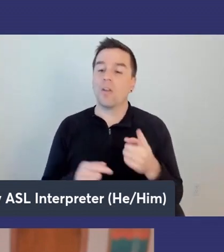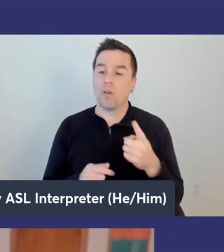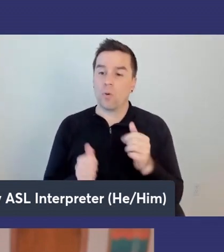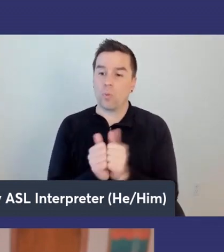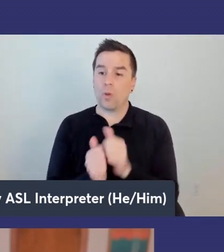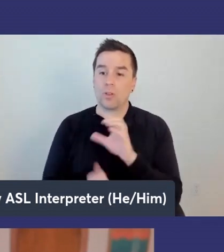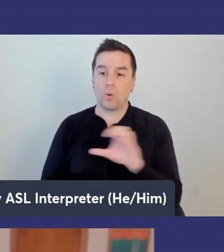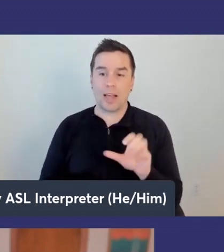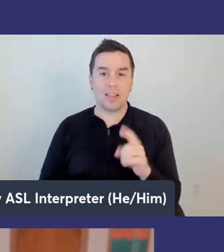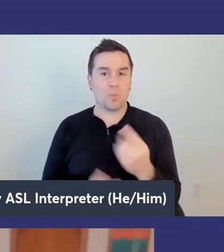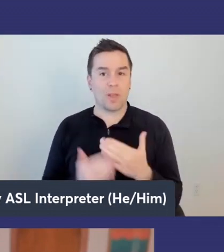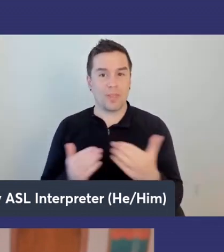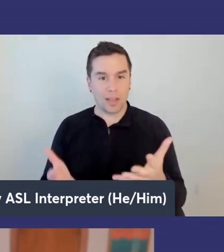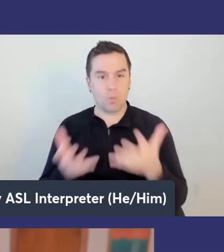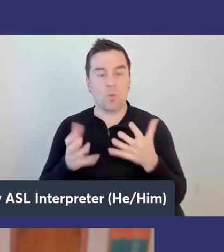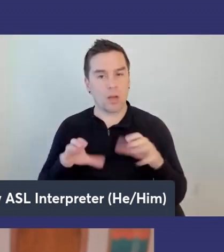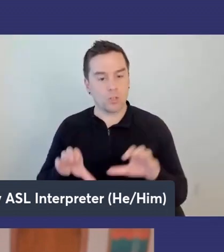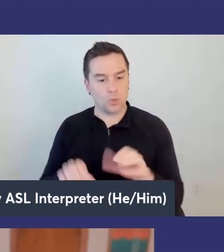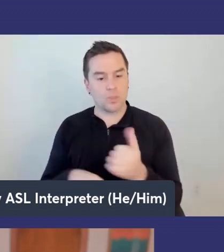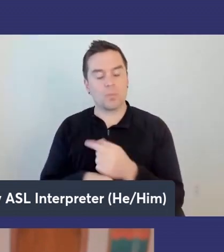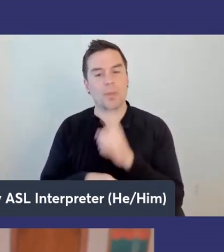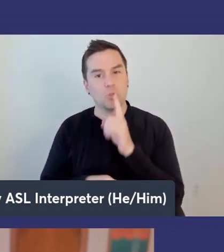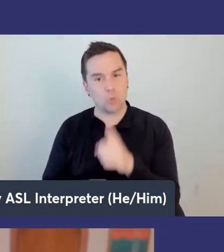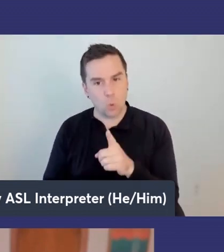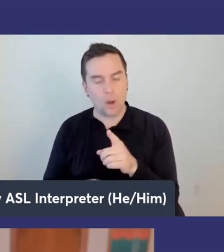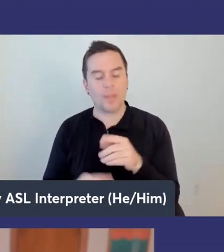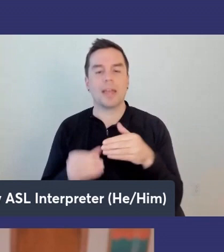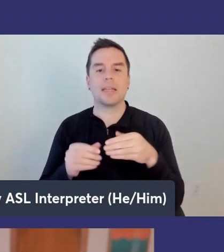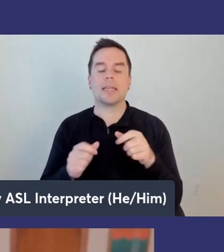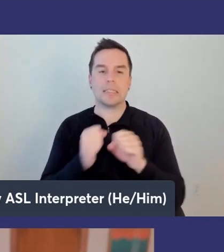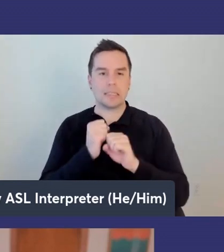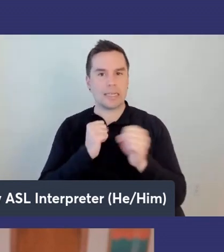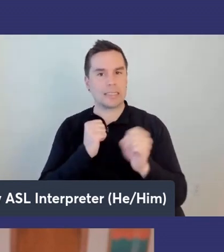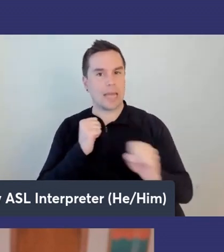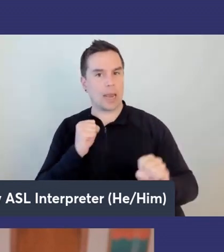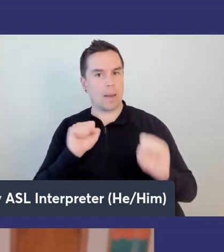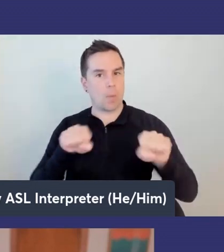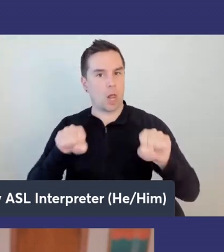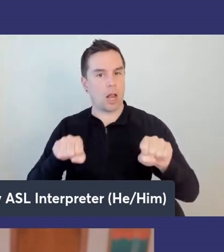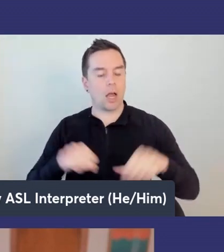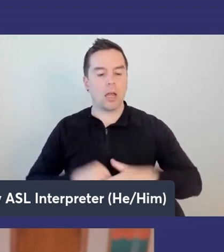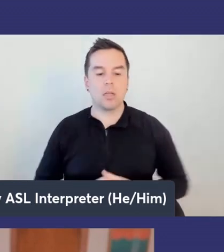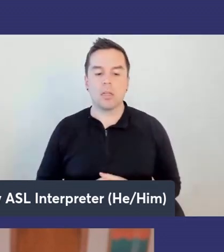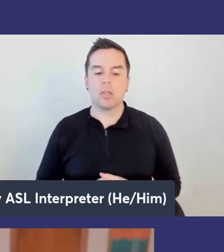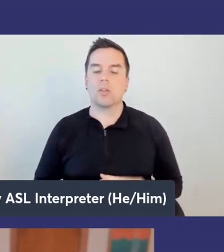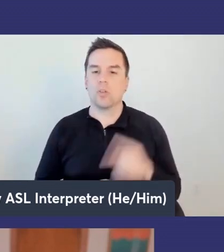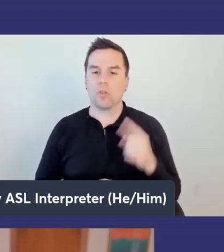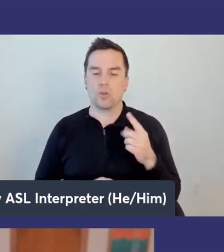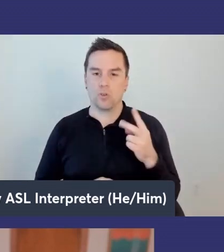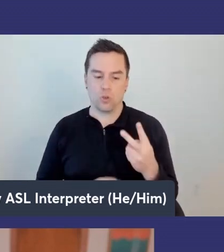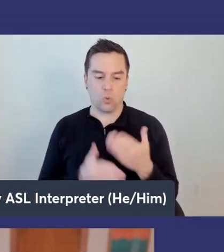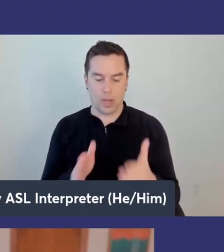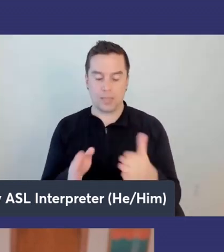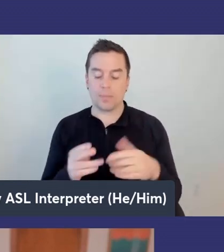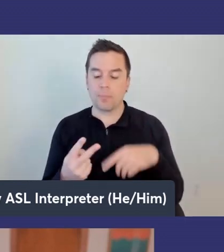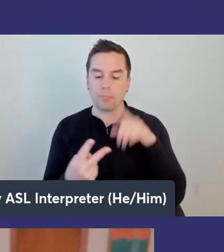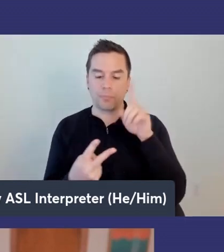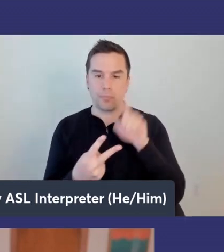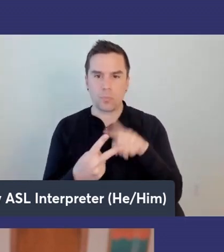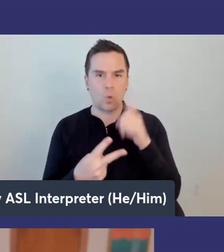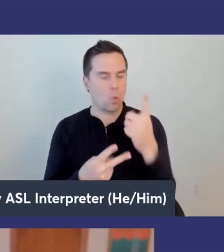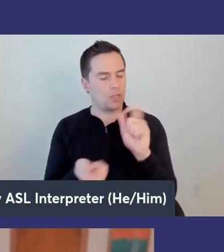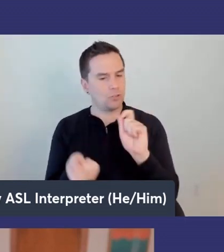make sure it was extensible. And there's really two ways to extend it, if you will. One sort of changes the entire behavior of the way the